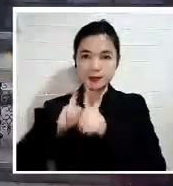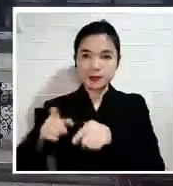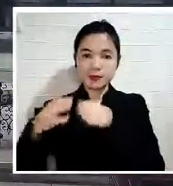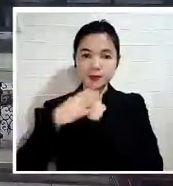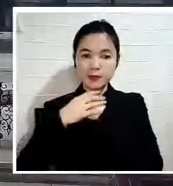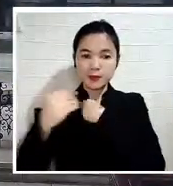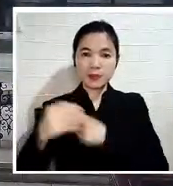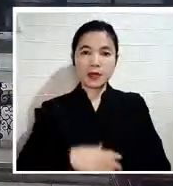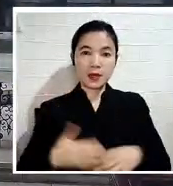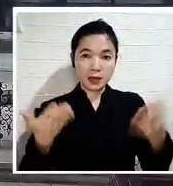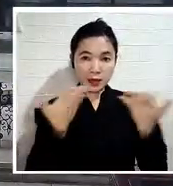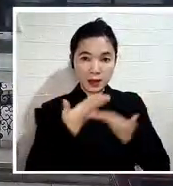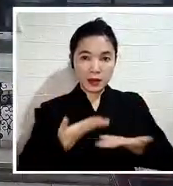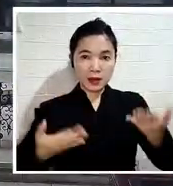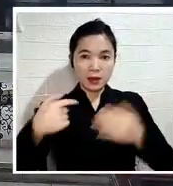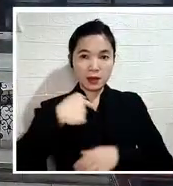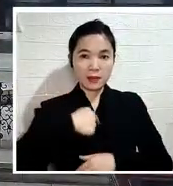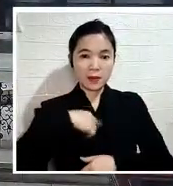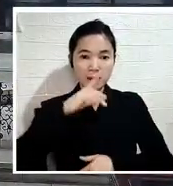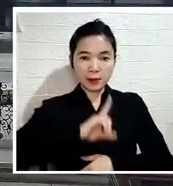come. Here I am,